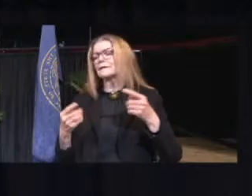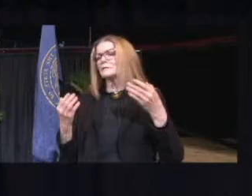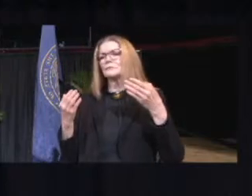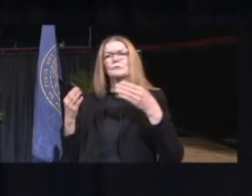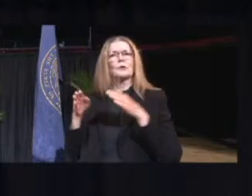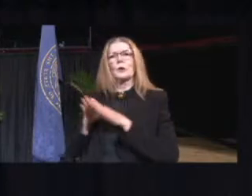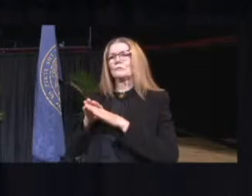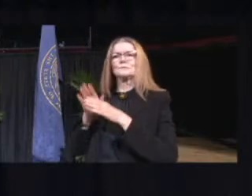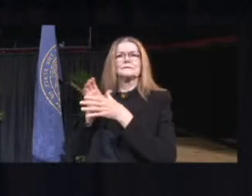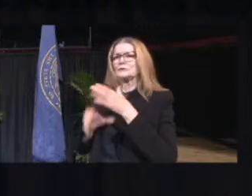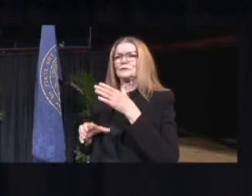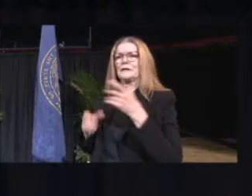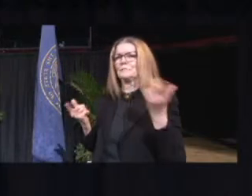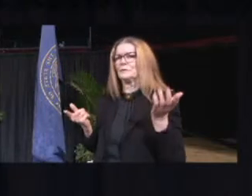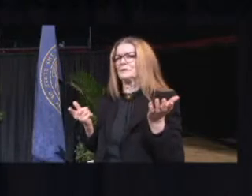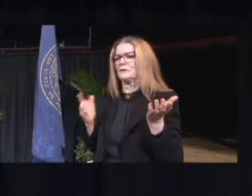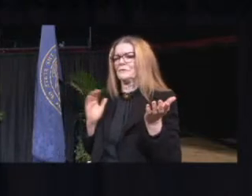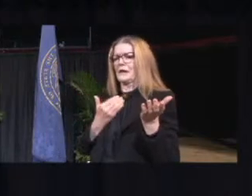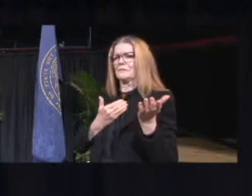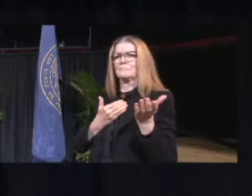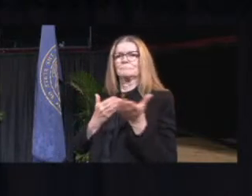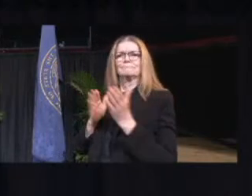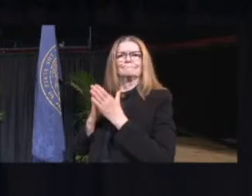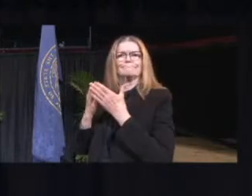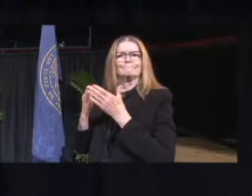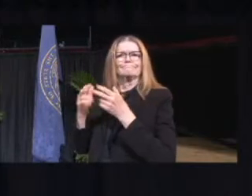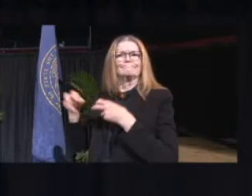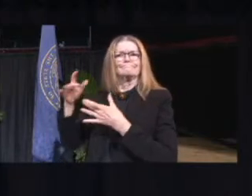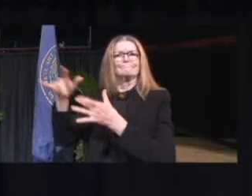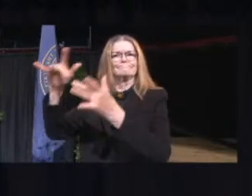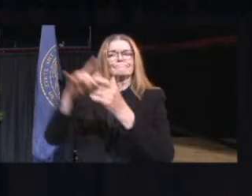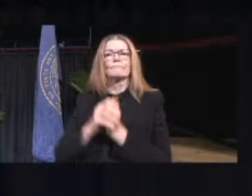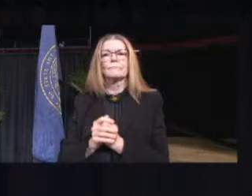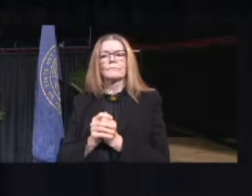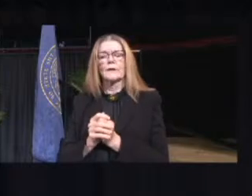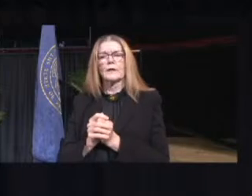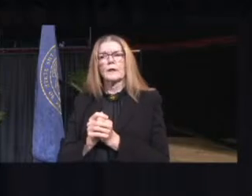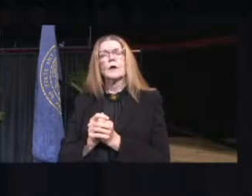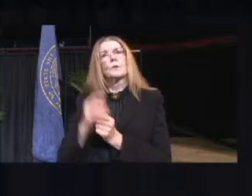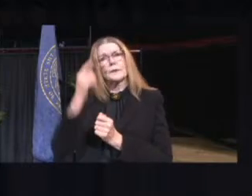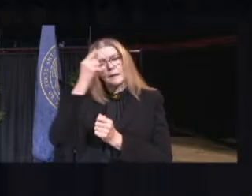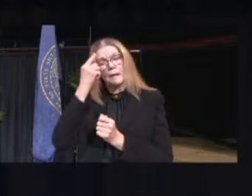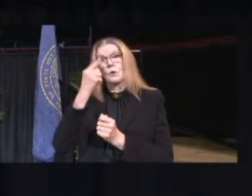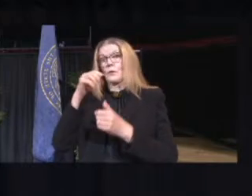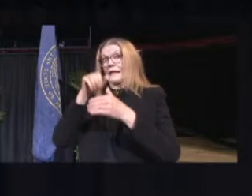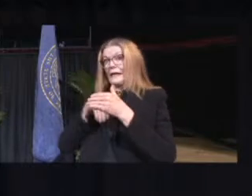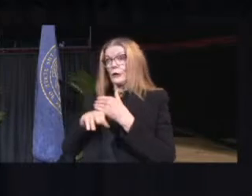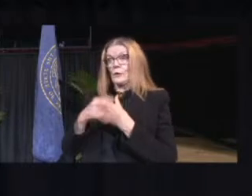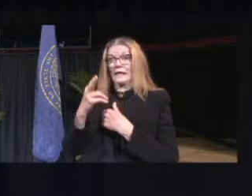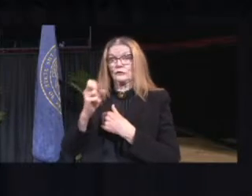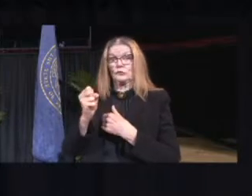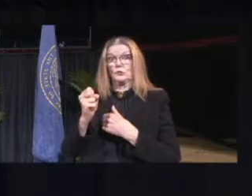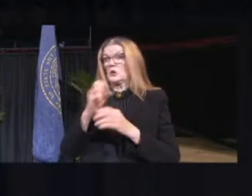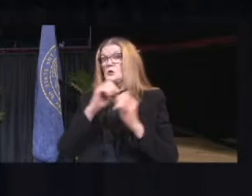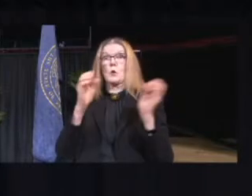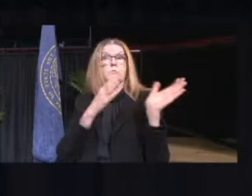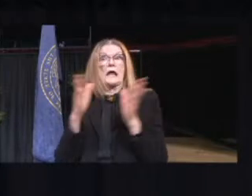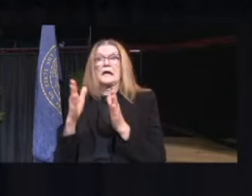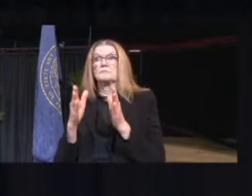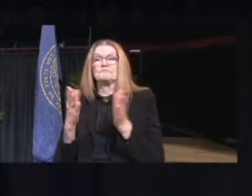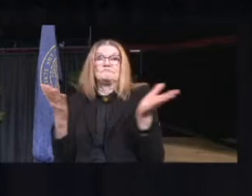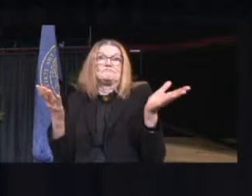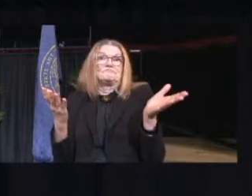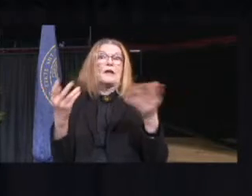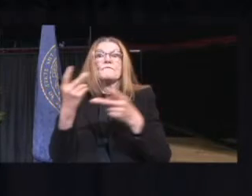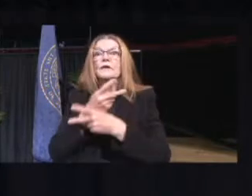new beginnings. For some of us entering high school, there was no concrete plan. We wanted to figure out